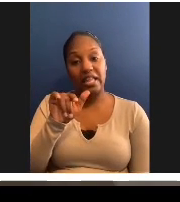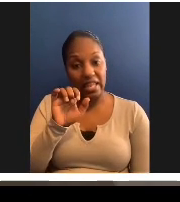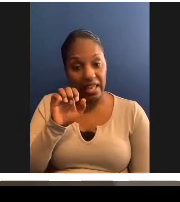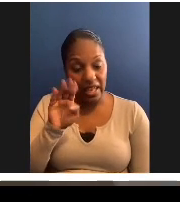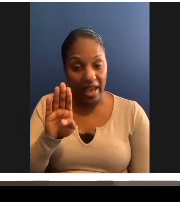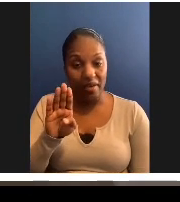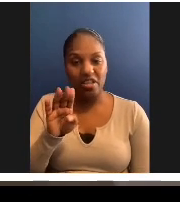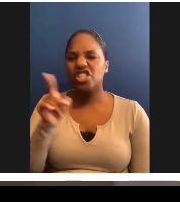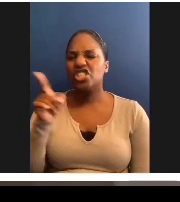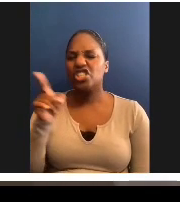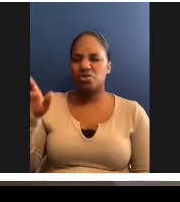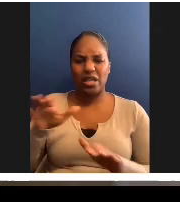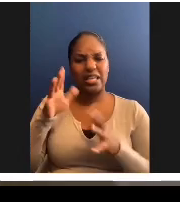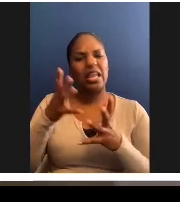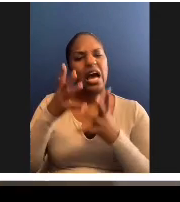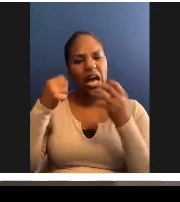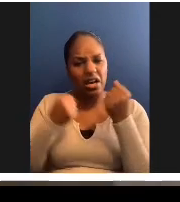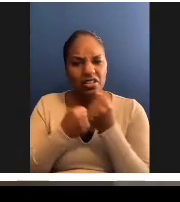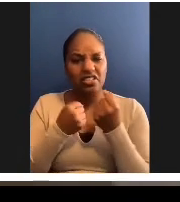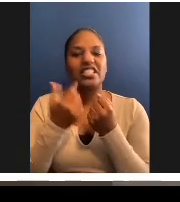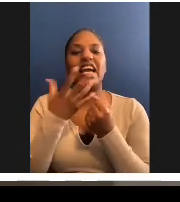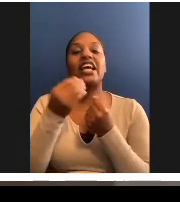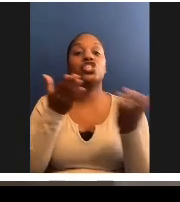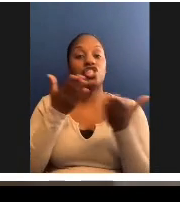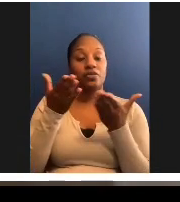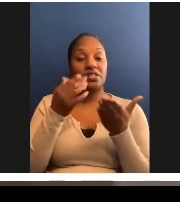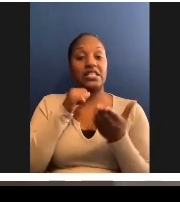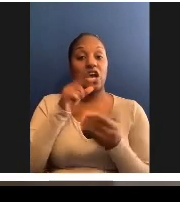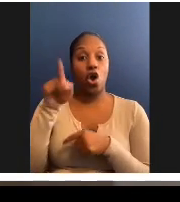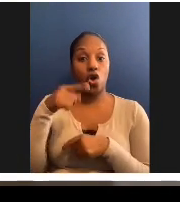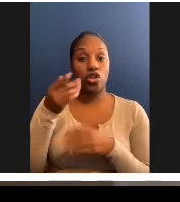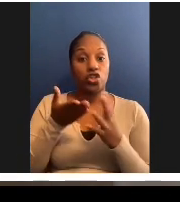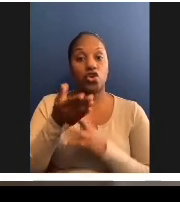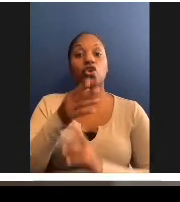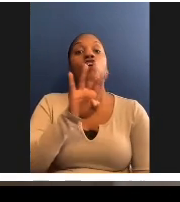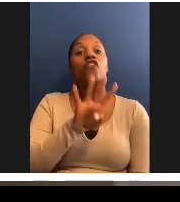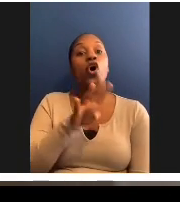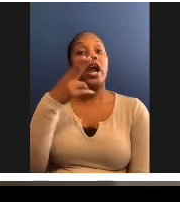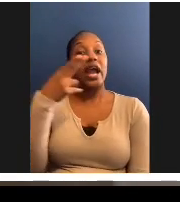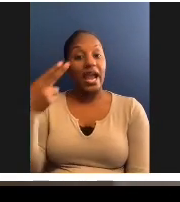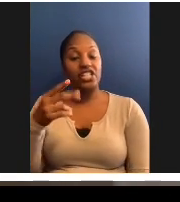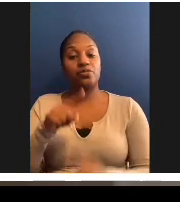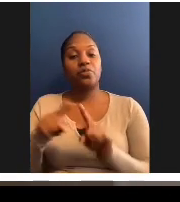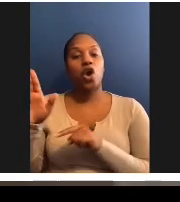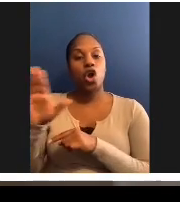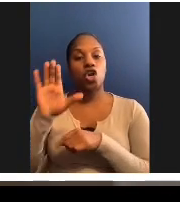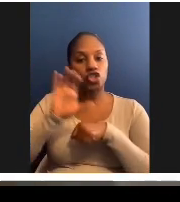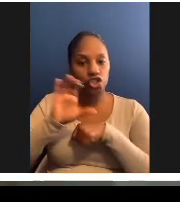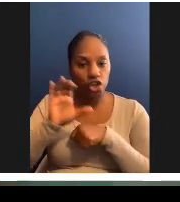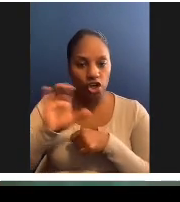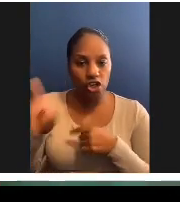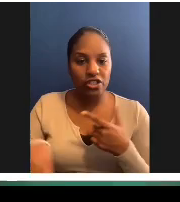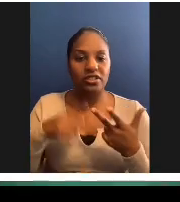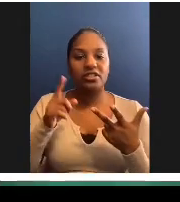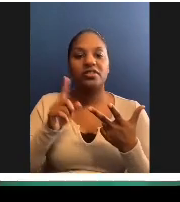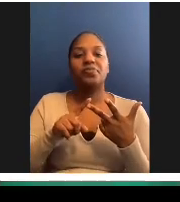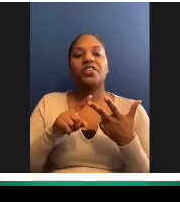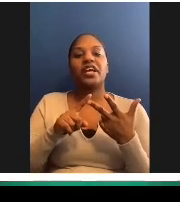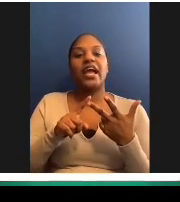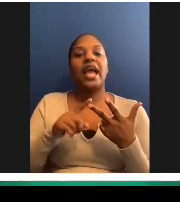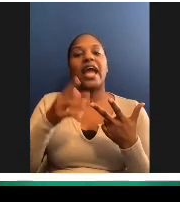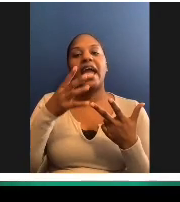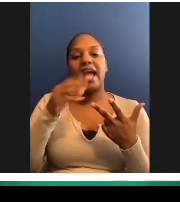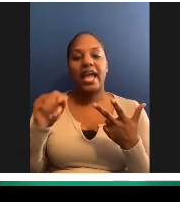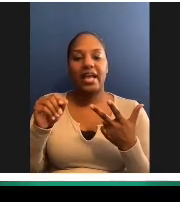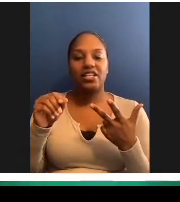of advocacy and a lot of service, not only through 4-H, but her church and through the Arc of the Mid-Ohio Valley. She's just